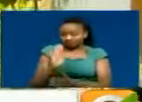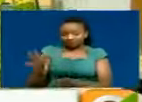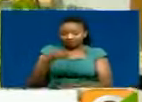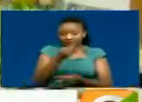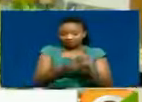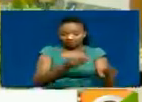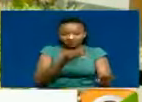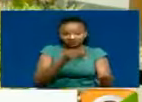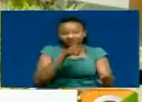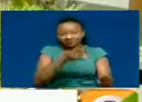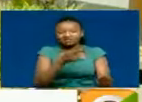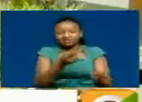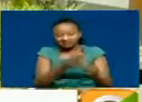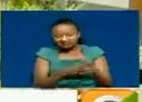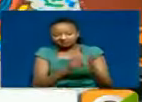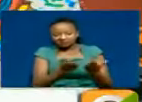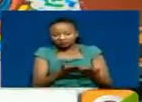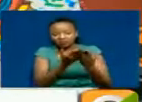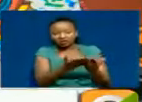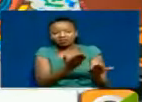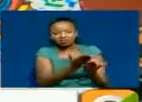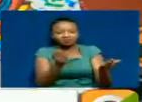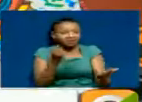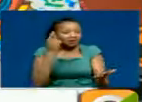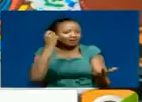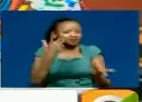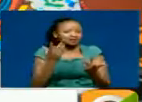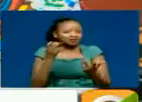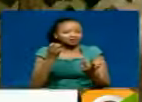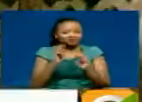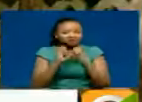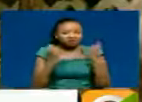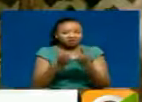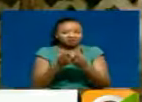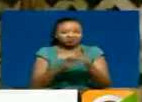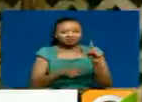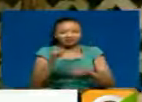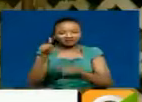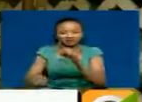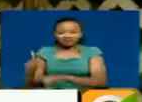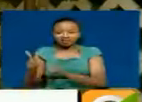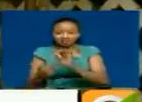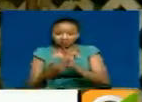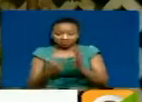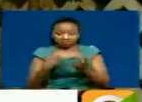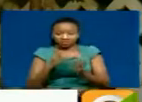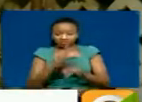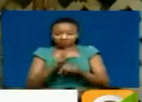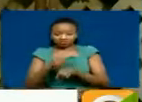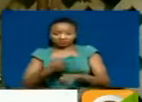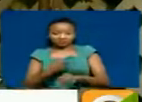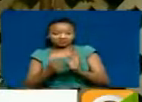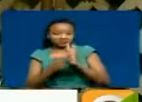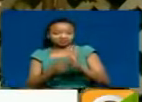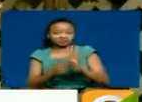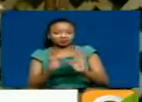small part in promoting understanding of ethnic diversity in Kenya. I use myself as a muse, so